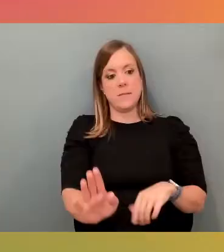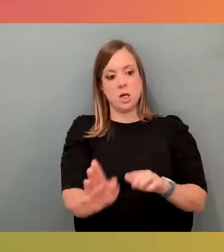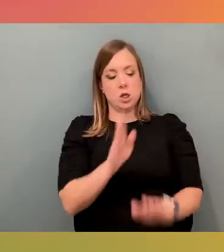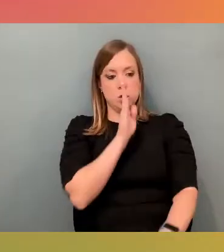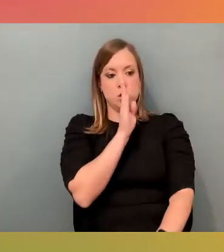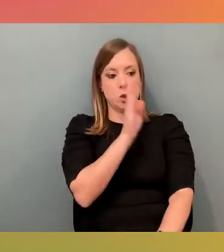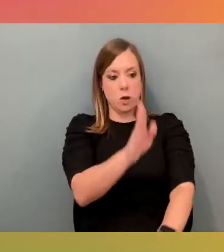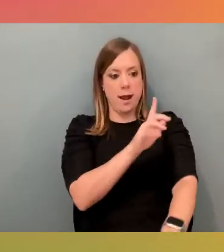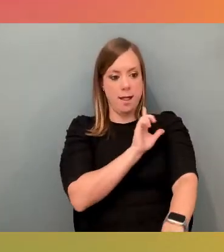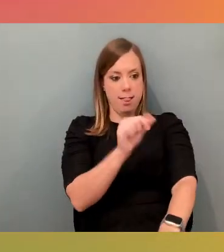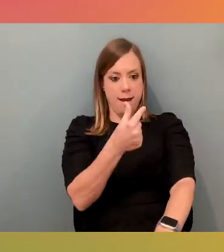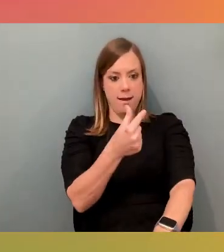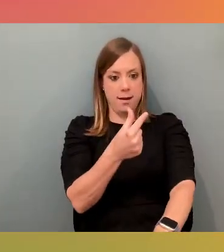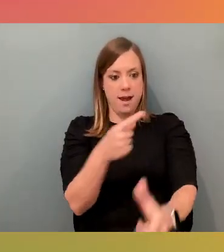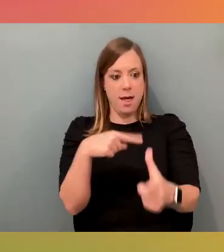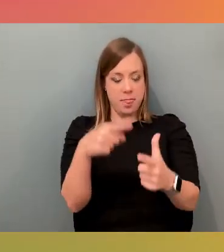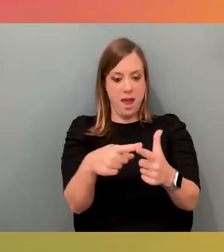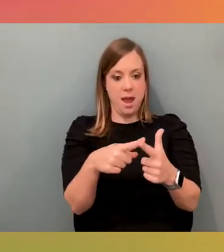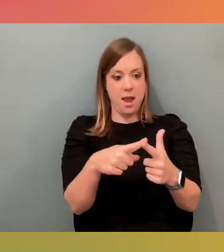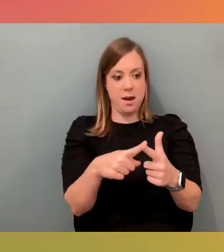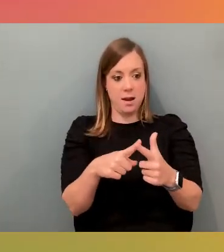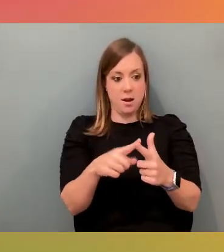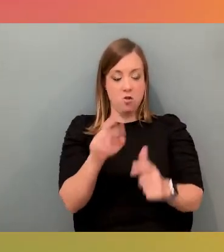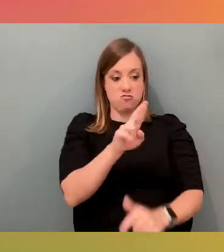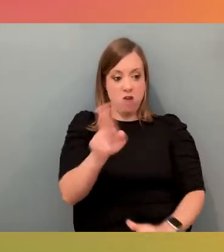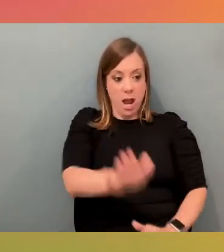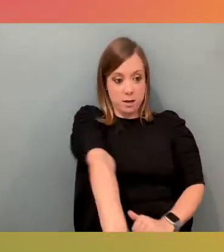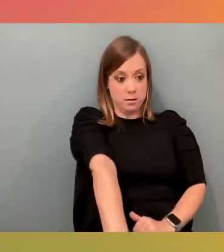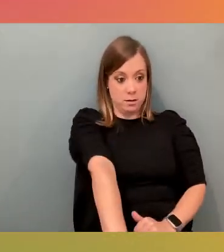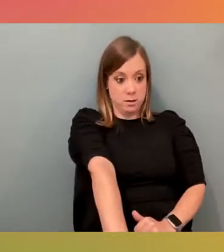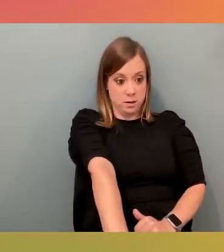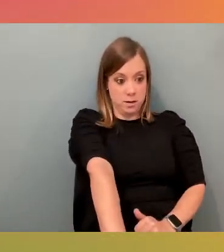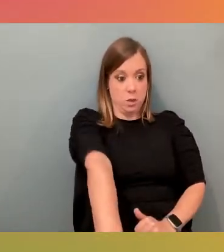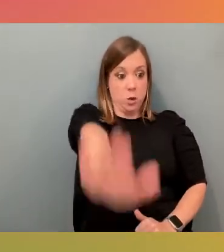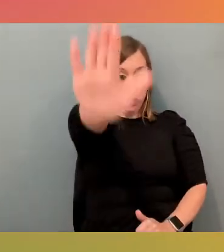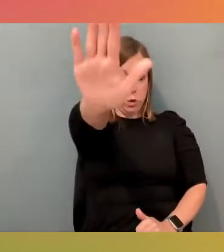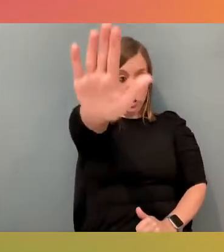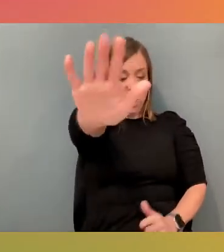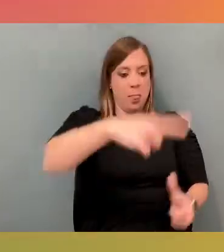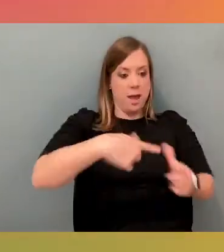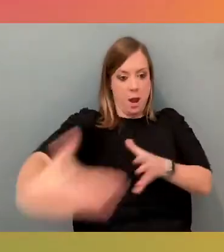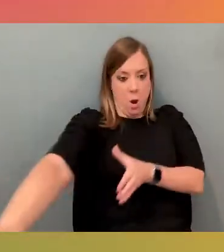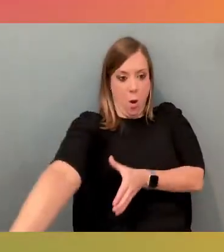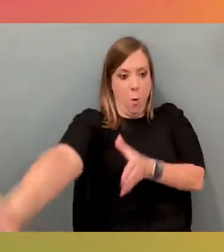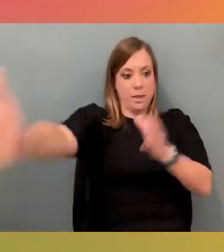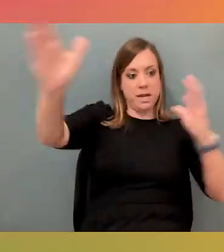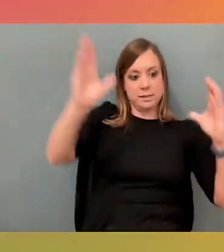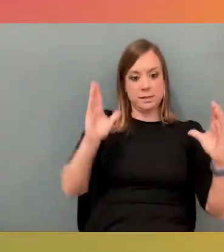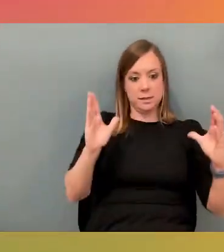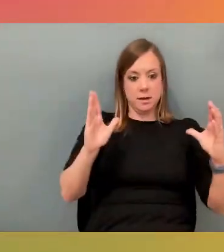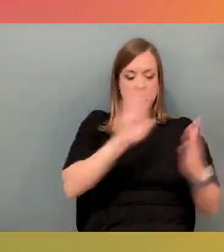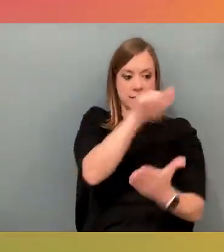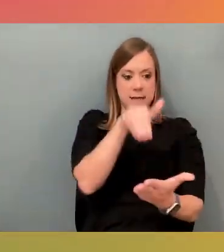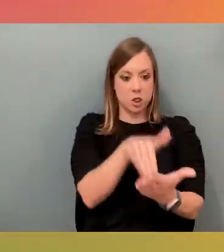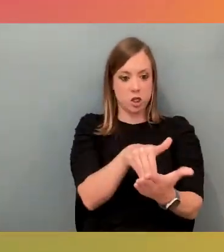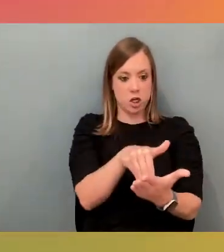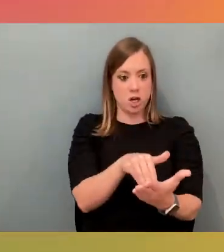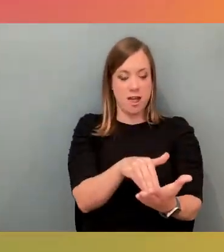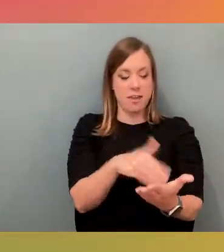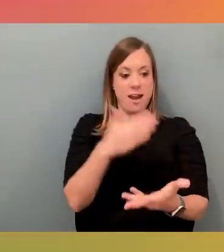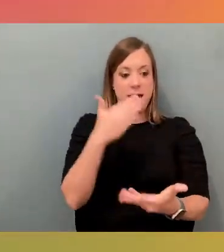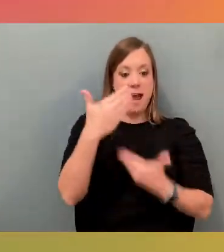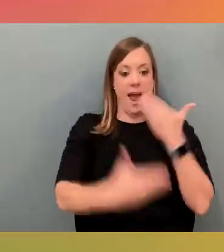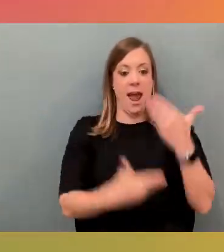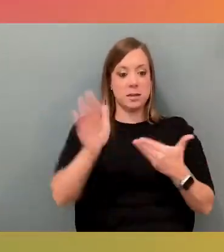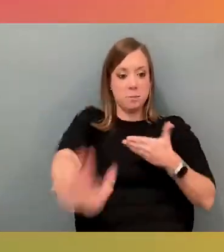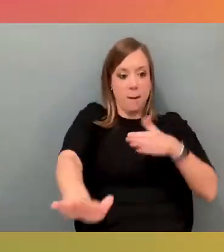breath. Inhale, use those obliques to lift up. And exhale, spin the hands to the